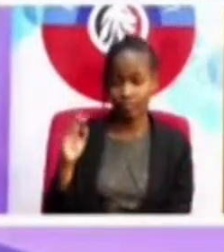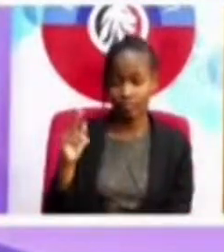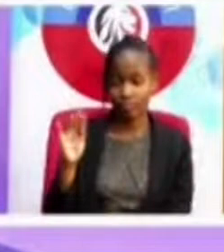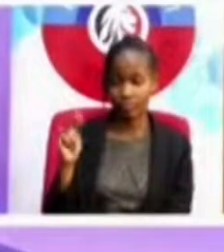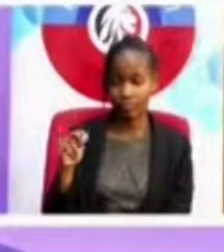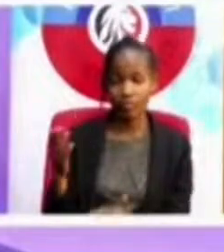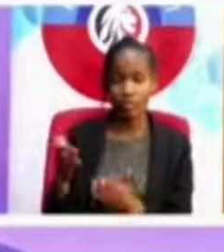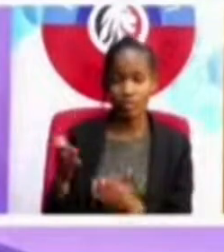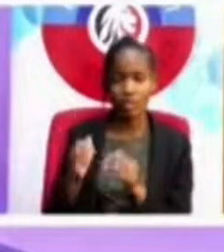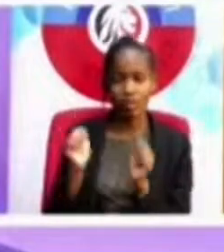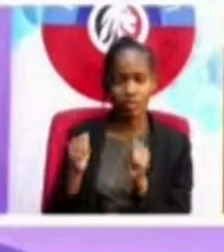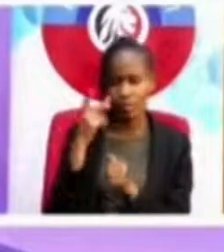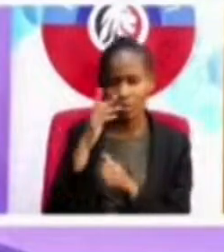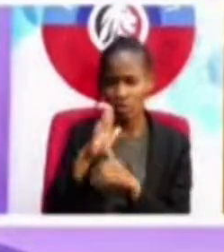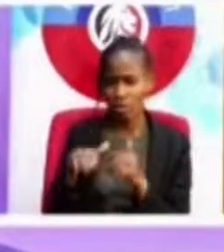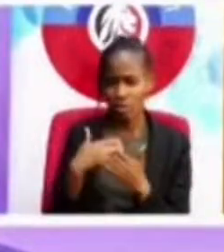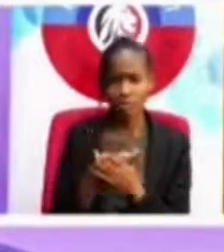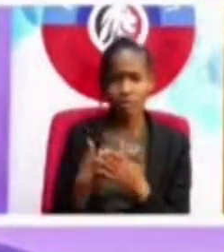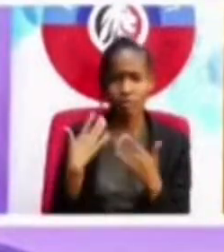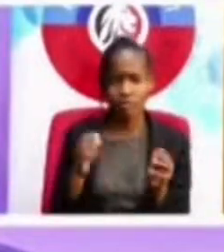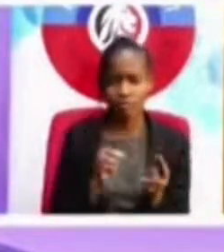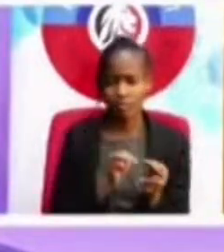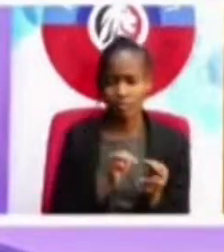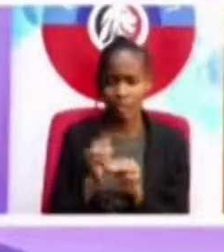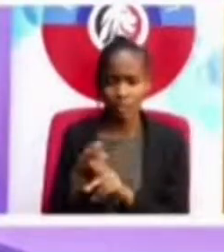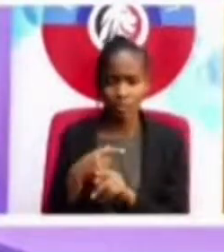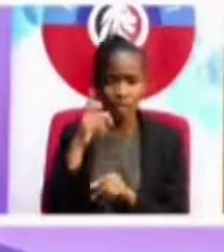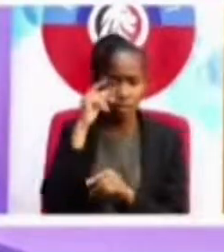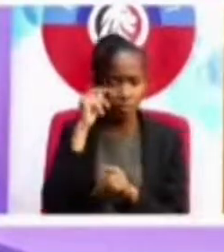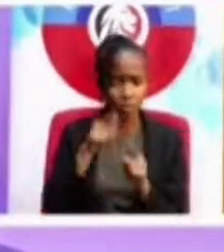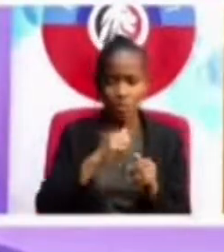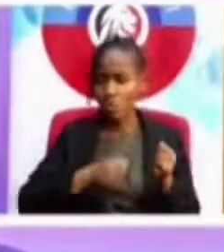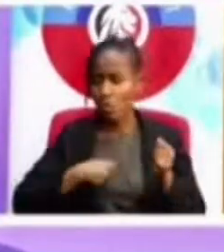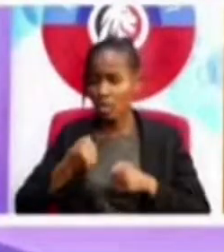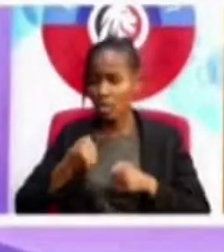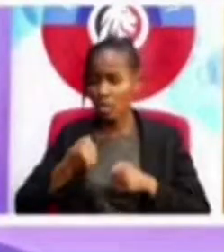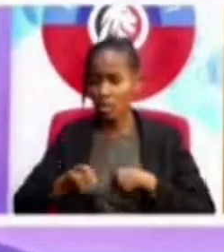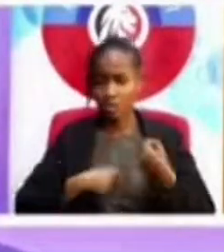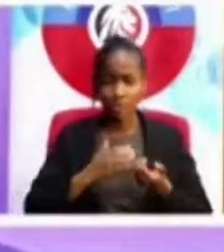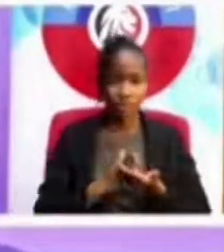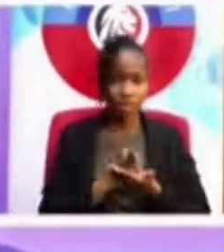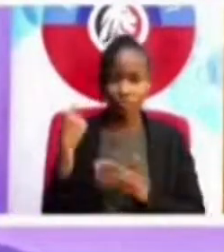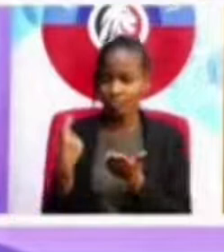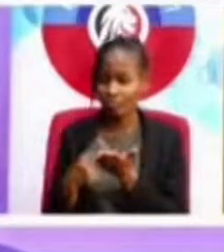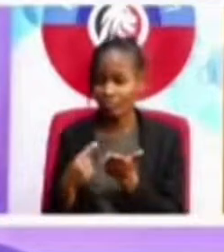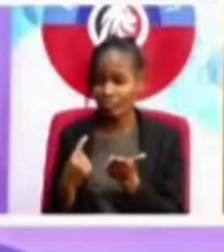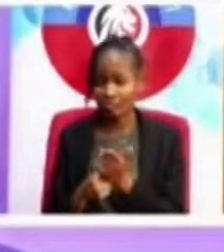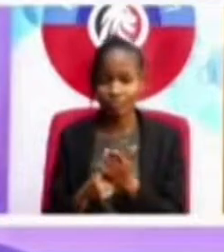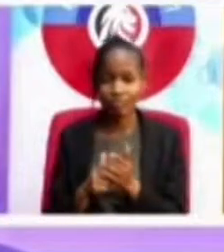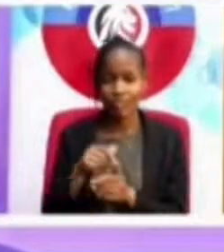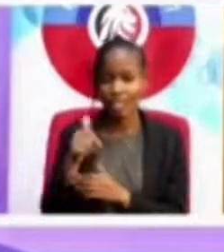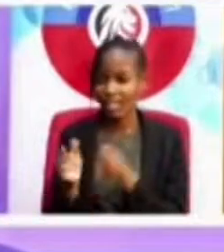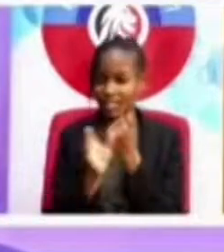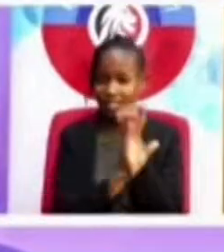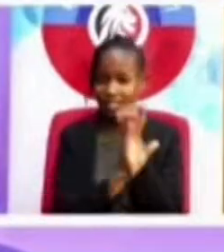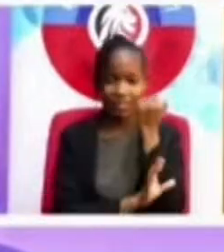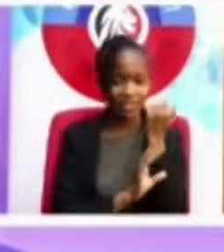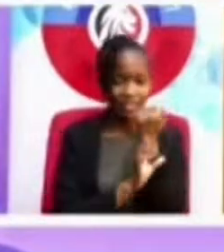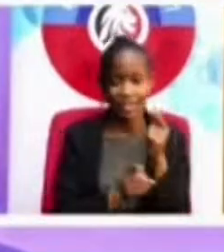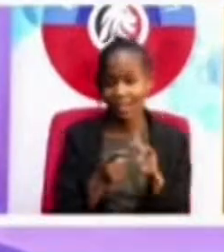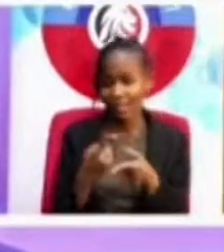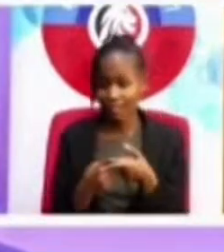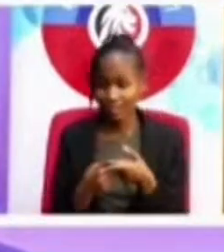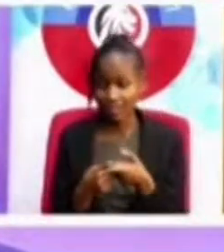moving from Mombasa all the way to Rwanda, through Uganda, real time. And this is